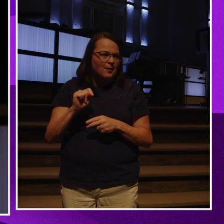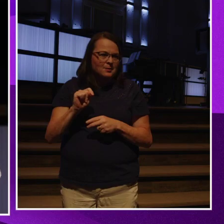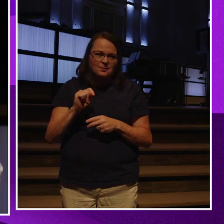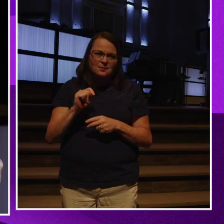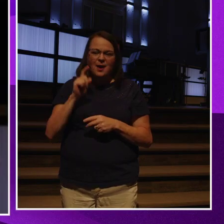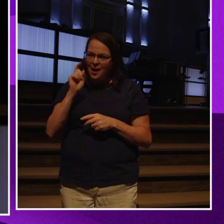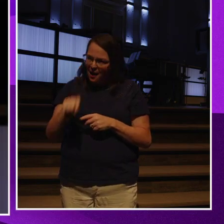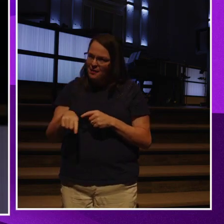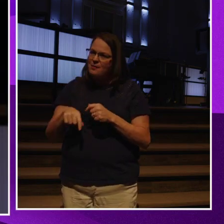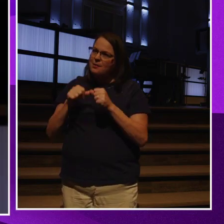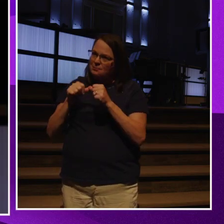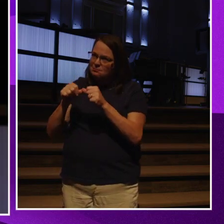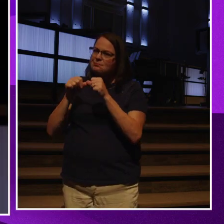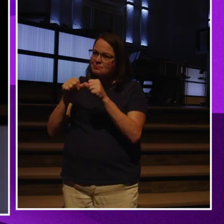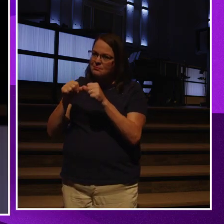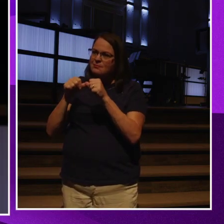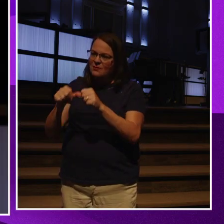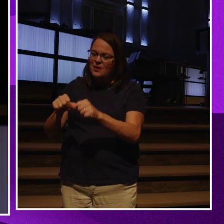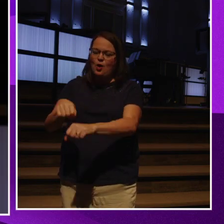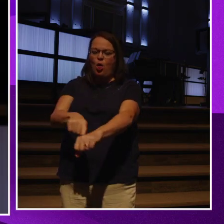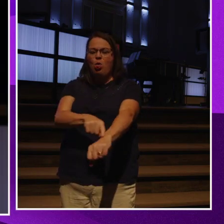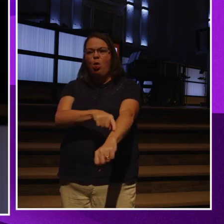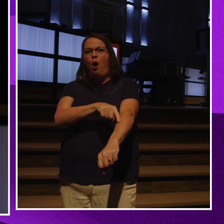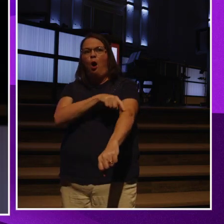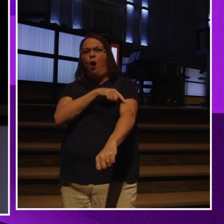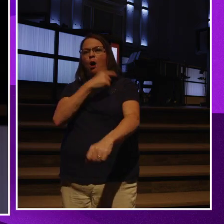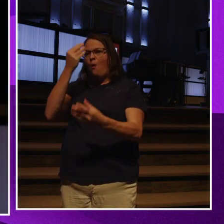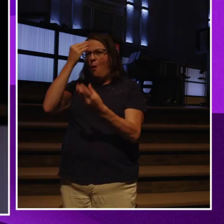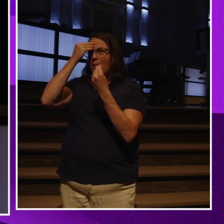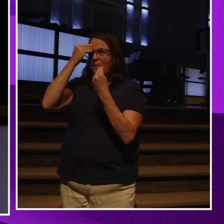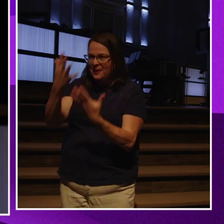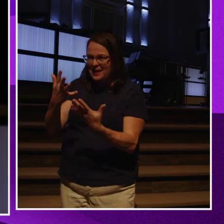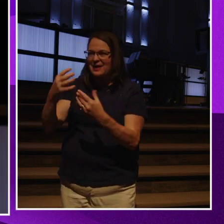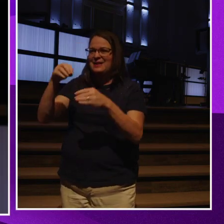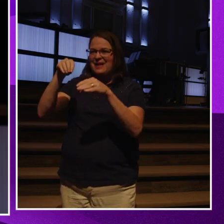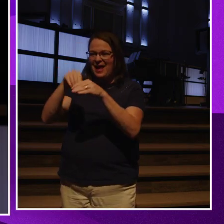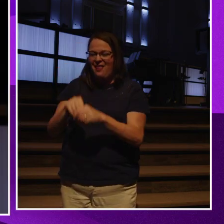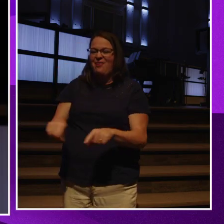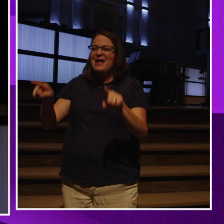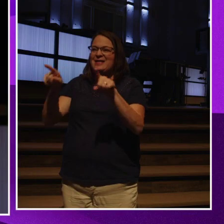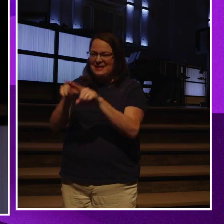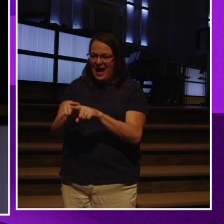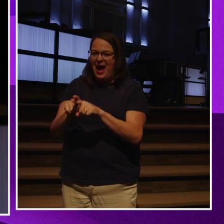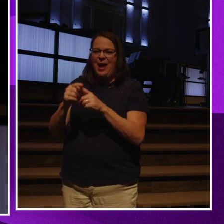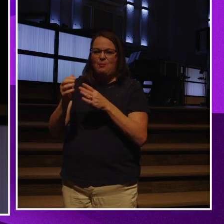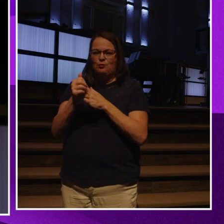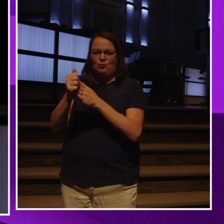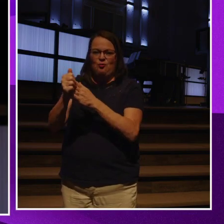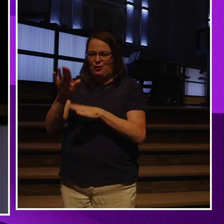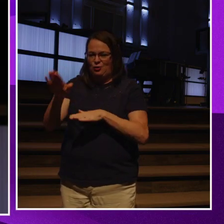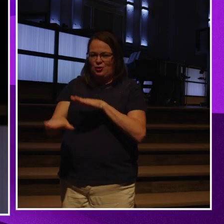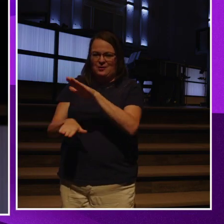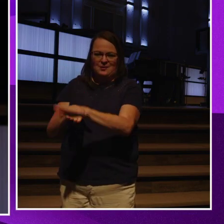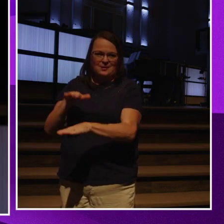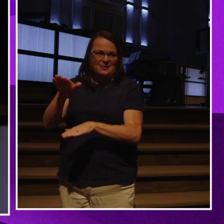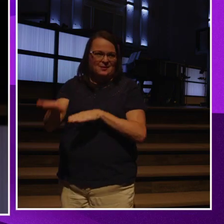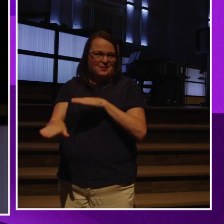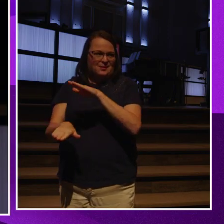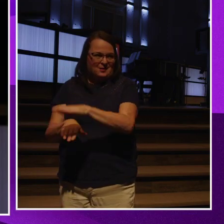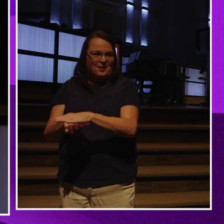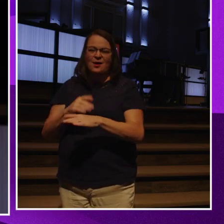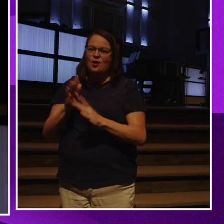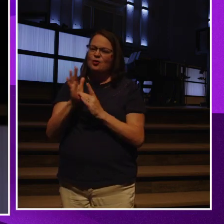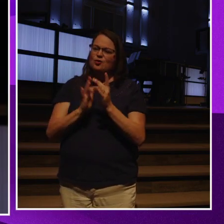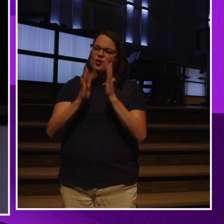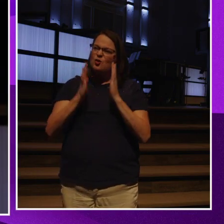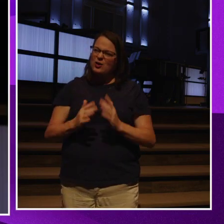and he used this title. He said, it's a long obedience in the same direction. It's a great book, talking about the Christian life and